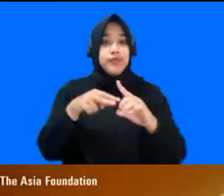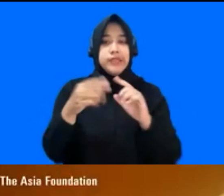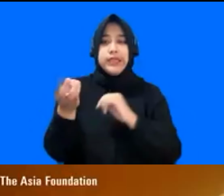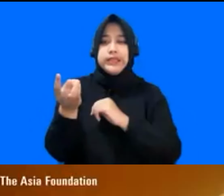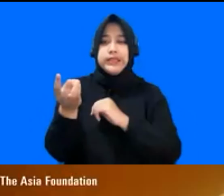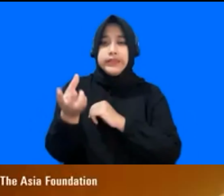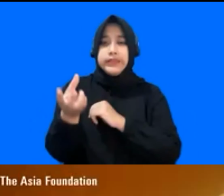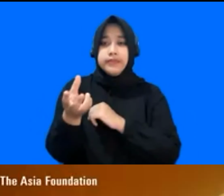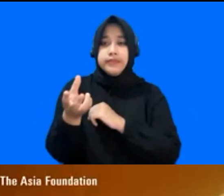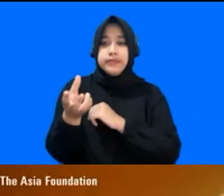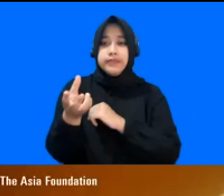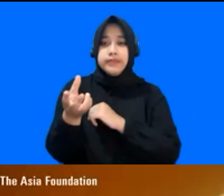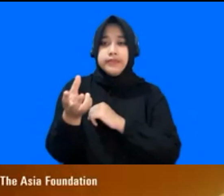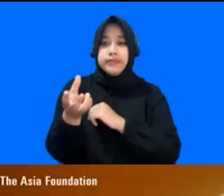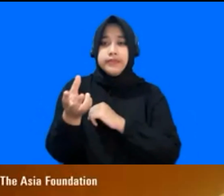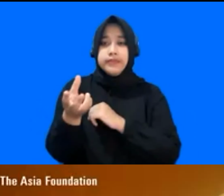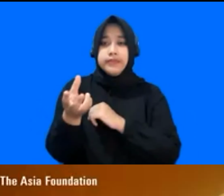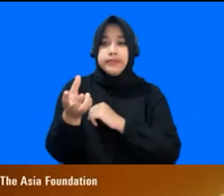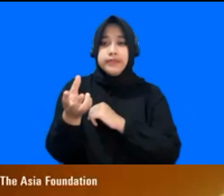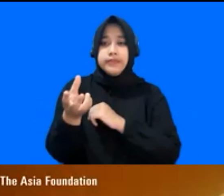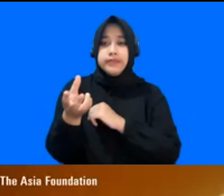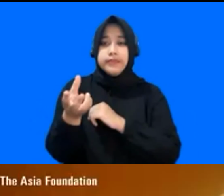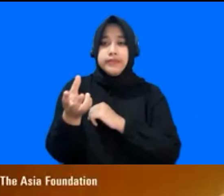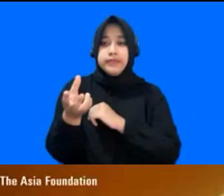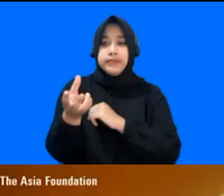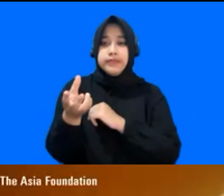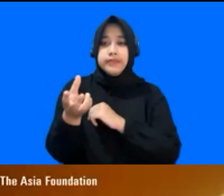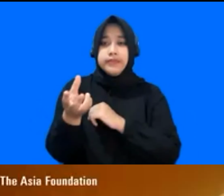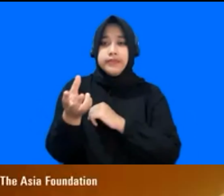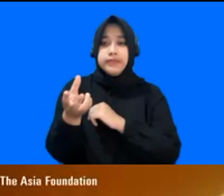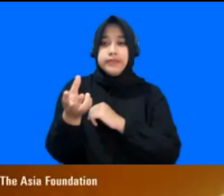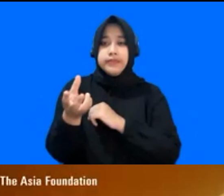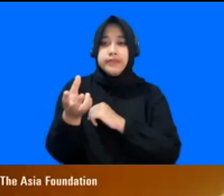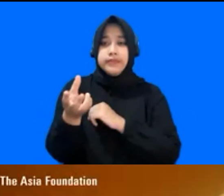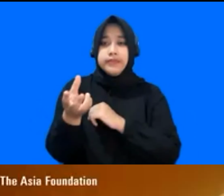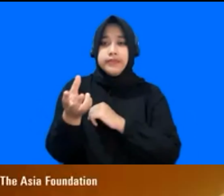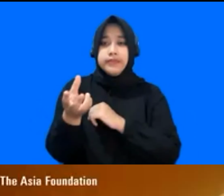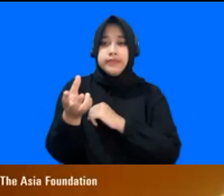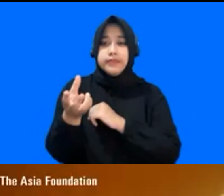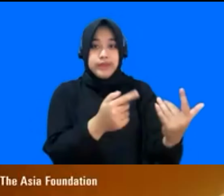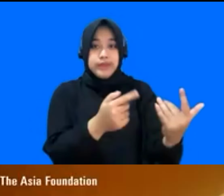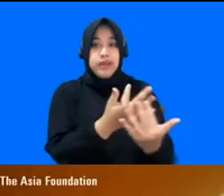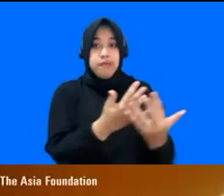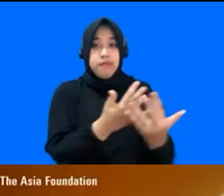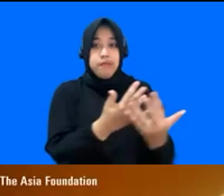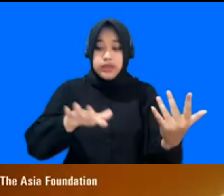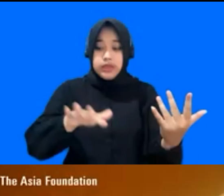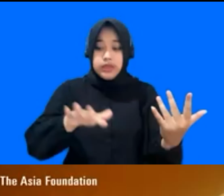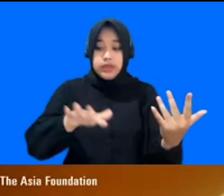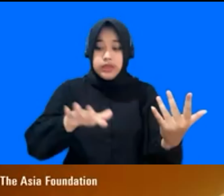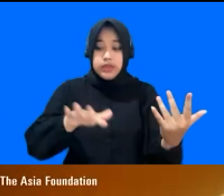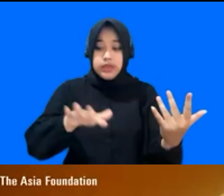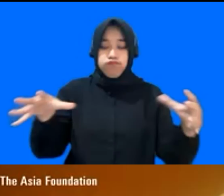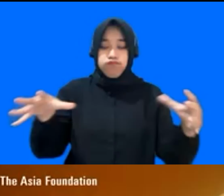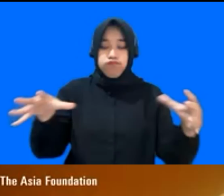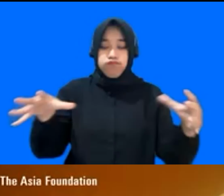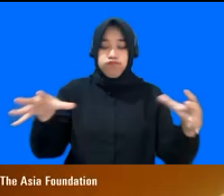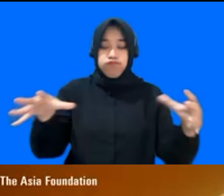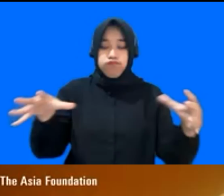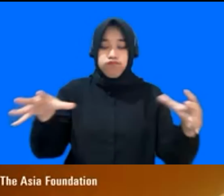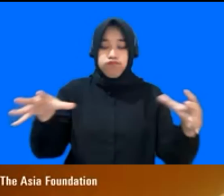how we can make our societies more livable and inclusive. And it has to do